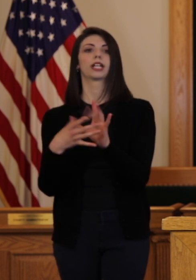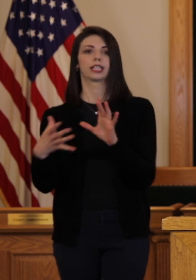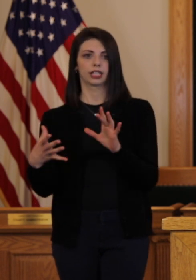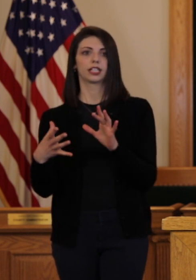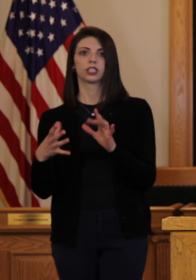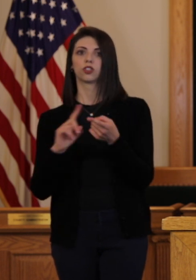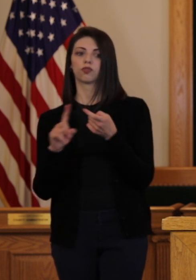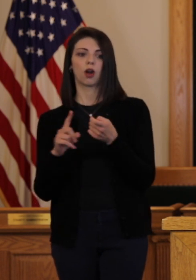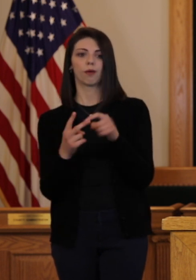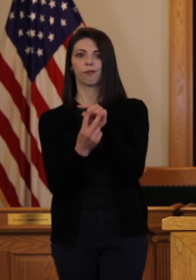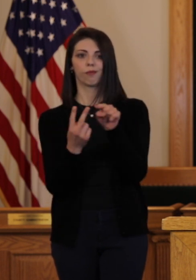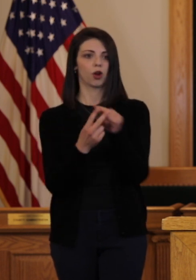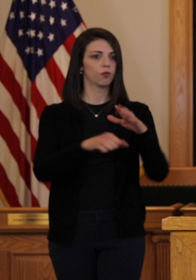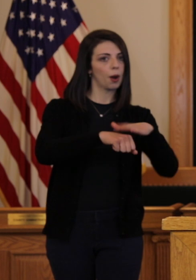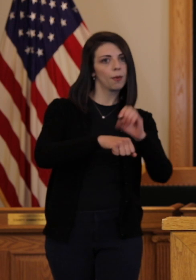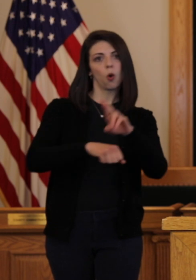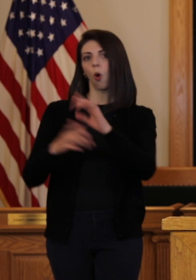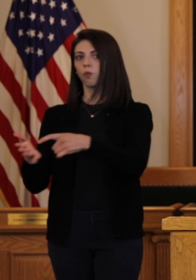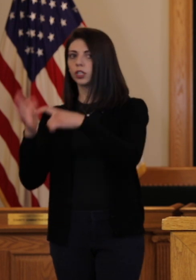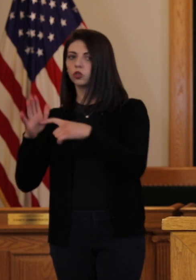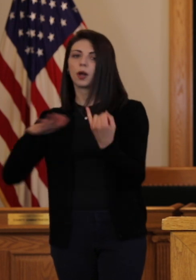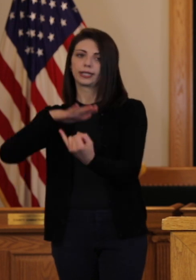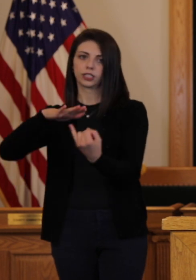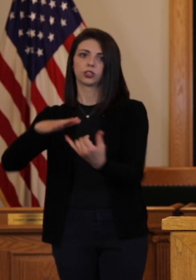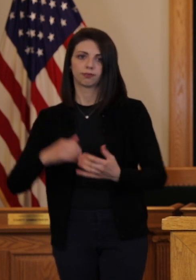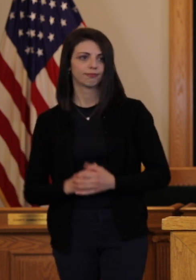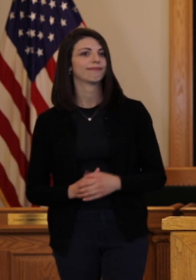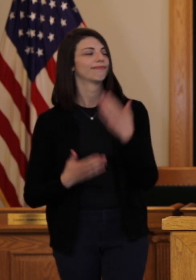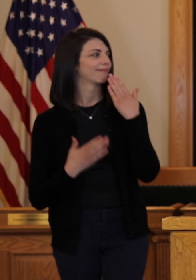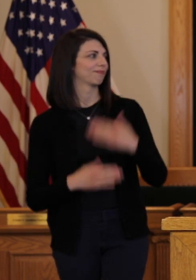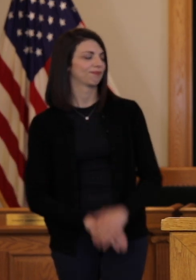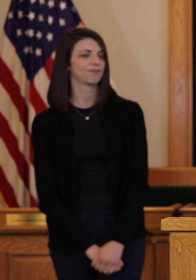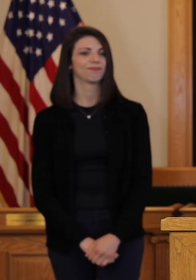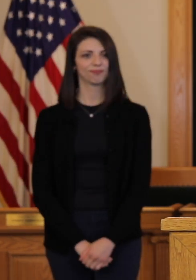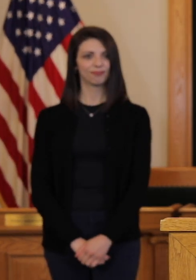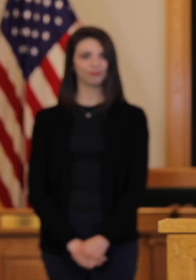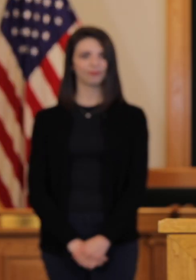either precautionary or mandatory isolation or quarantine. Thanks.